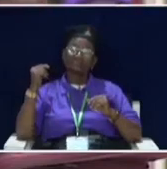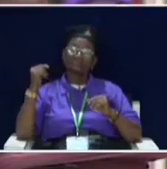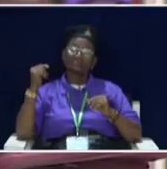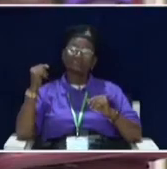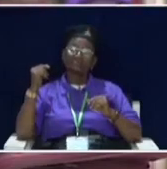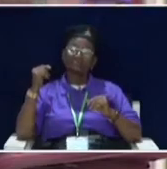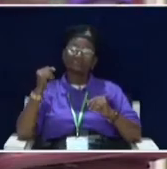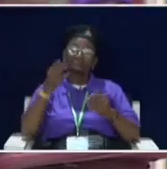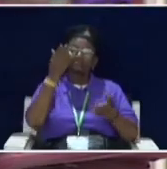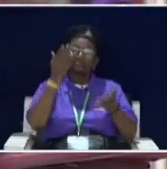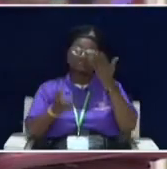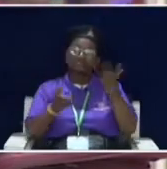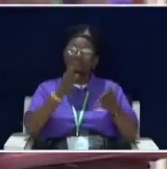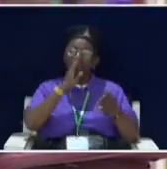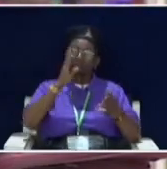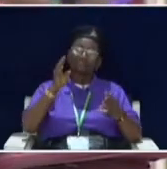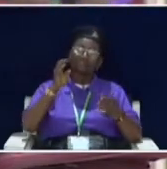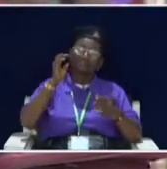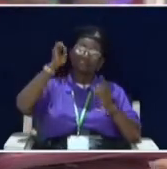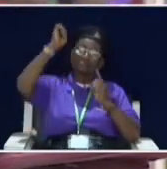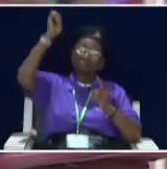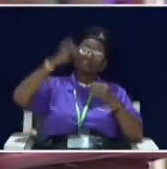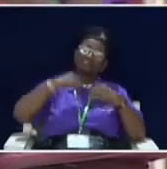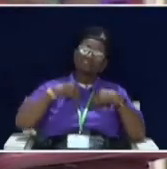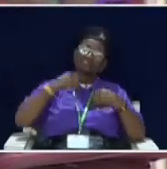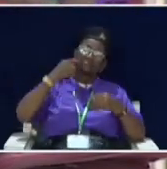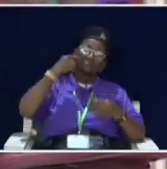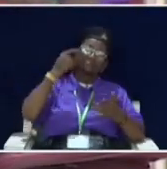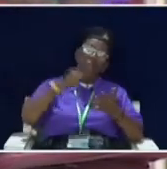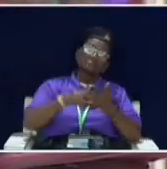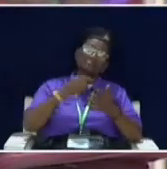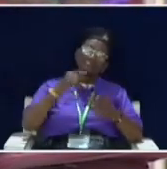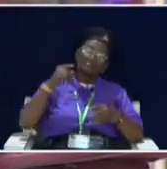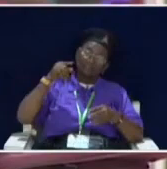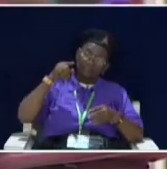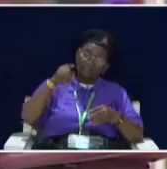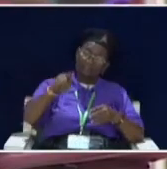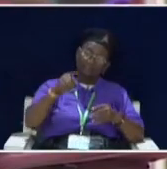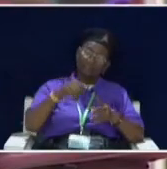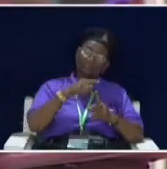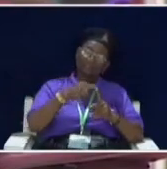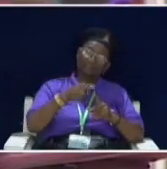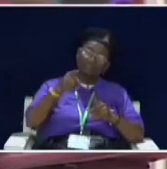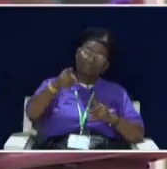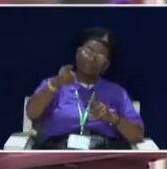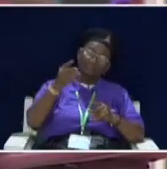Maybe he had noticed you while you were praying. Boya o ti fiyesi o nibi to tin gbadura.